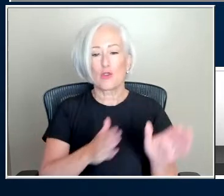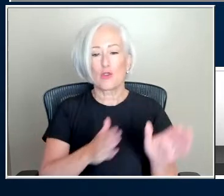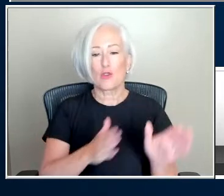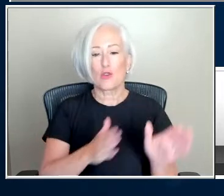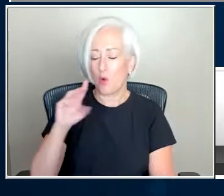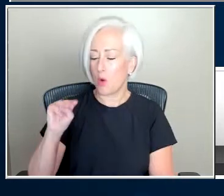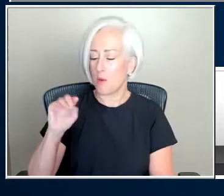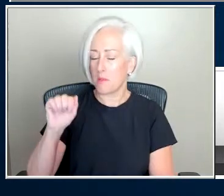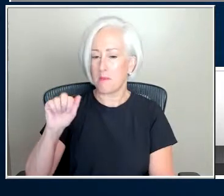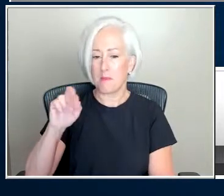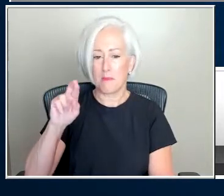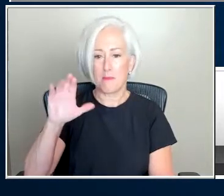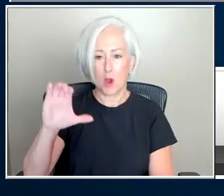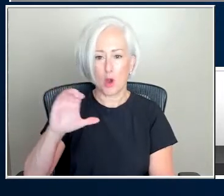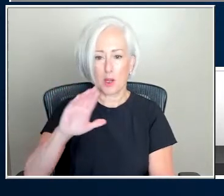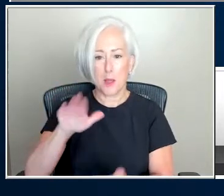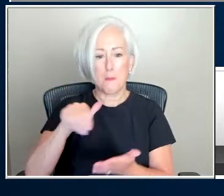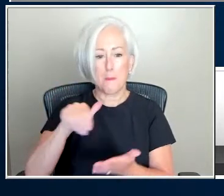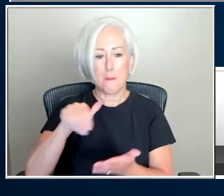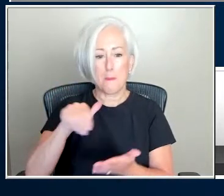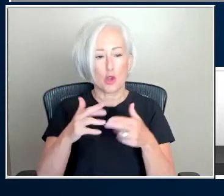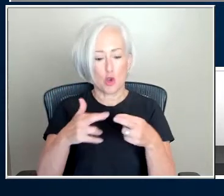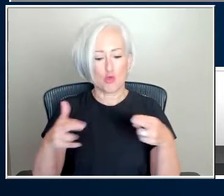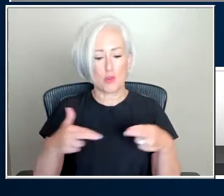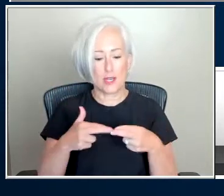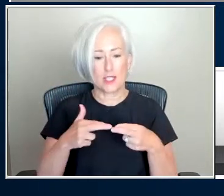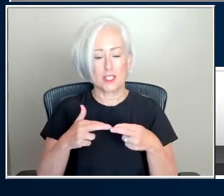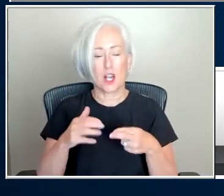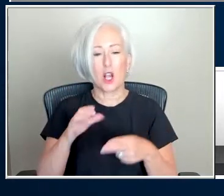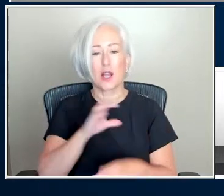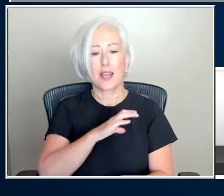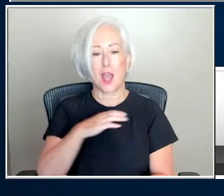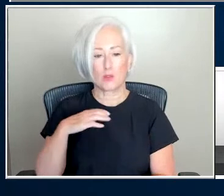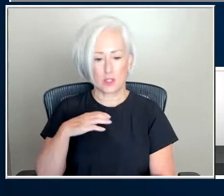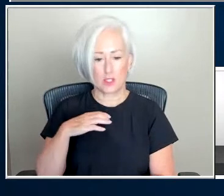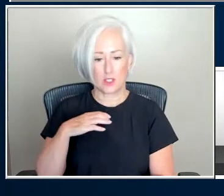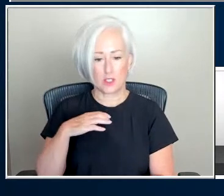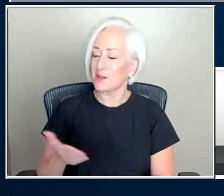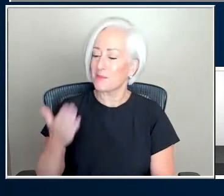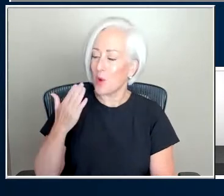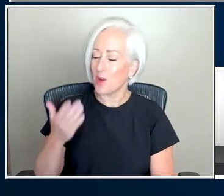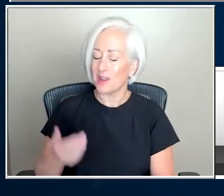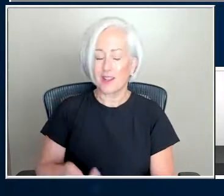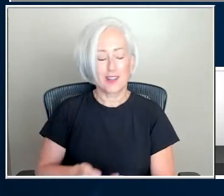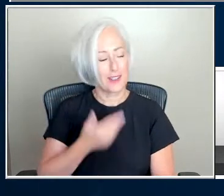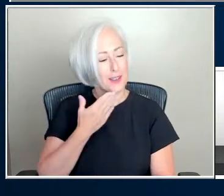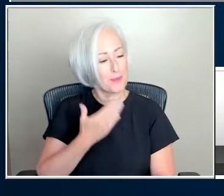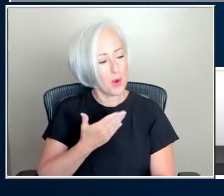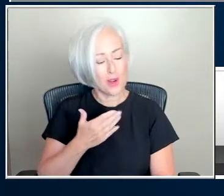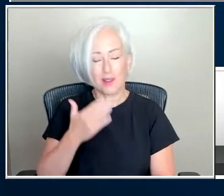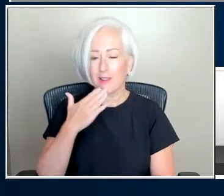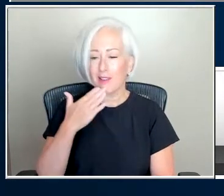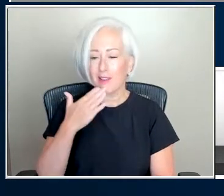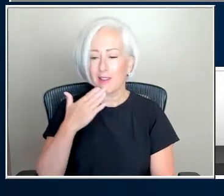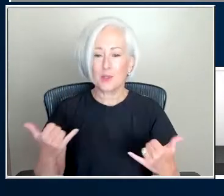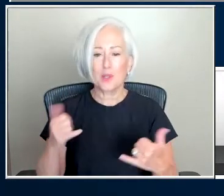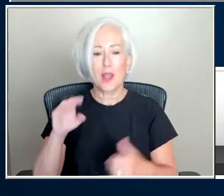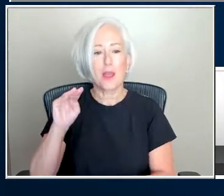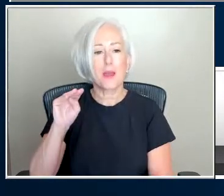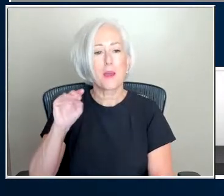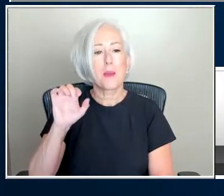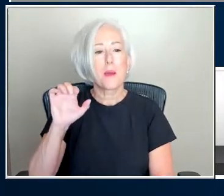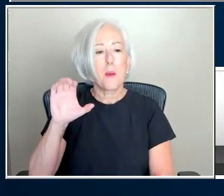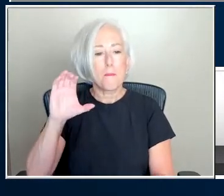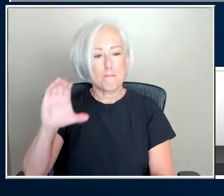good morning. How are you? Good morning. Good to have you. Thanks for coming in to talk about this with us today. MARC issued ozone alerts